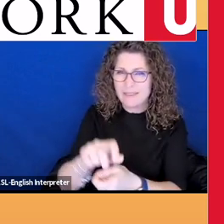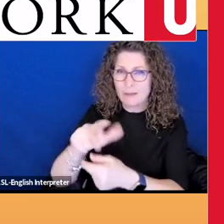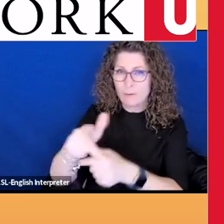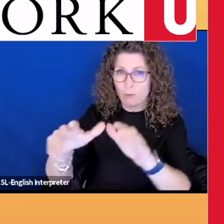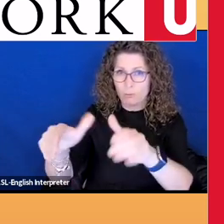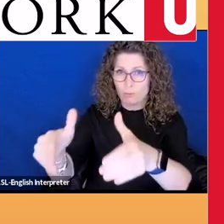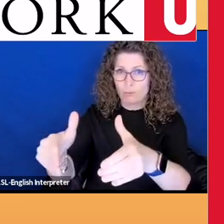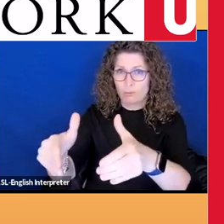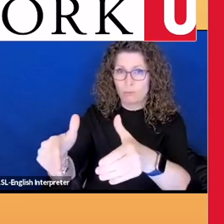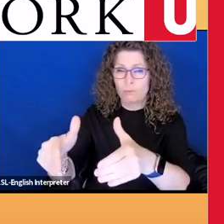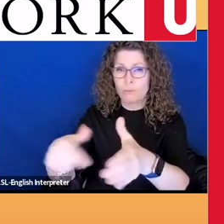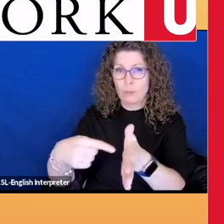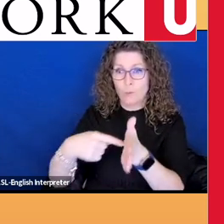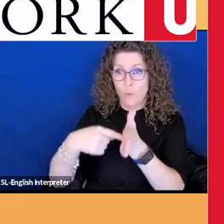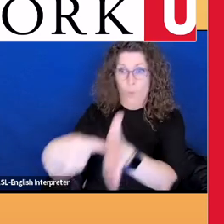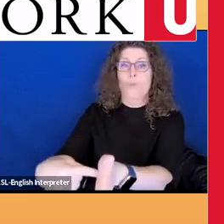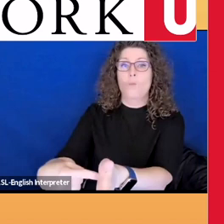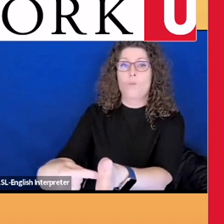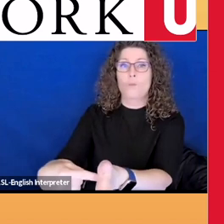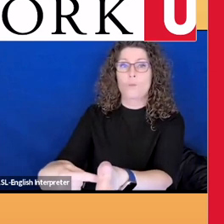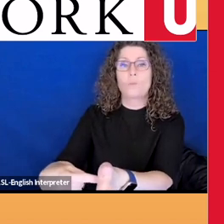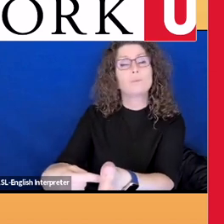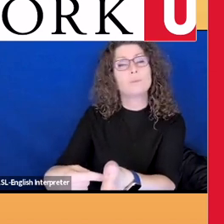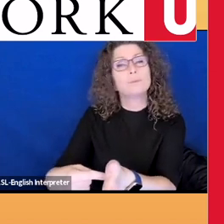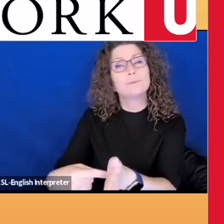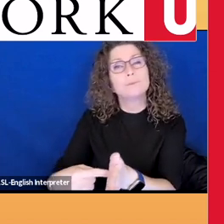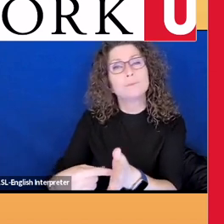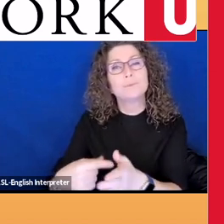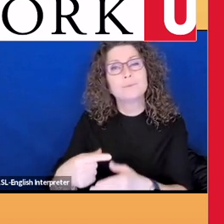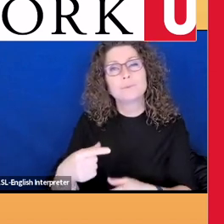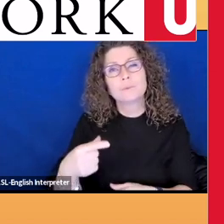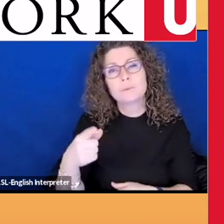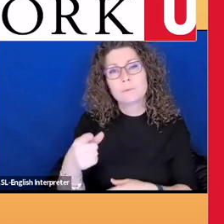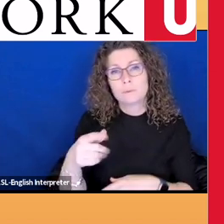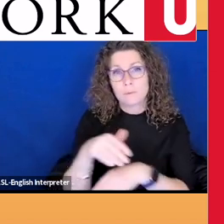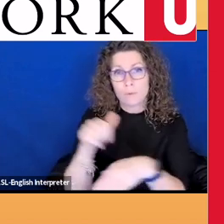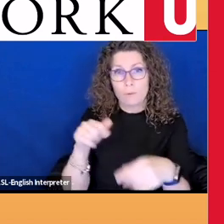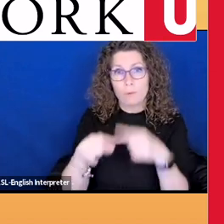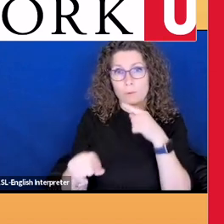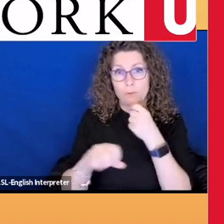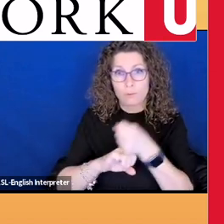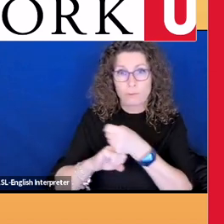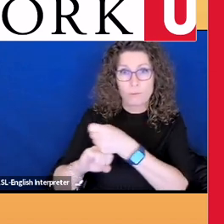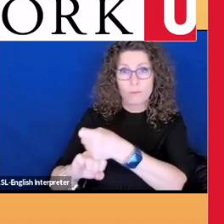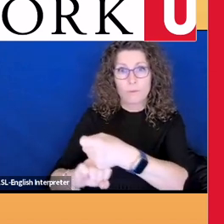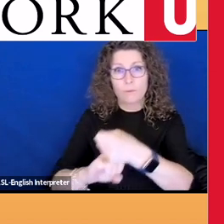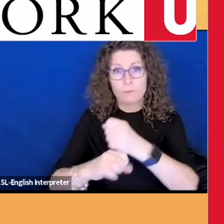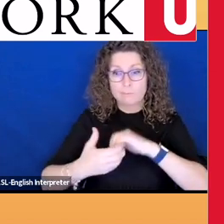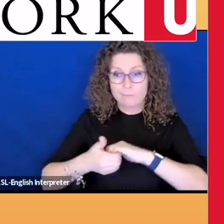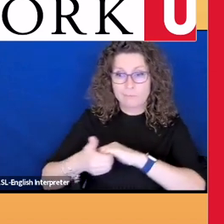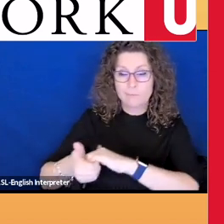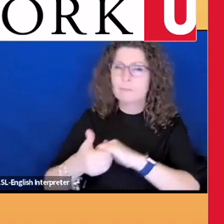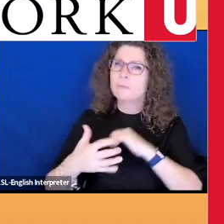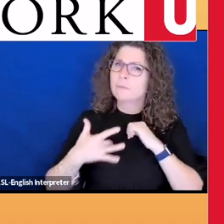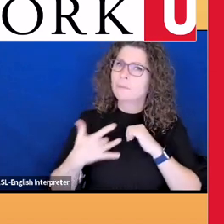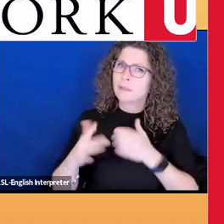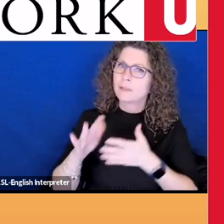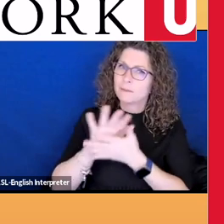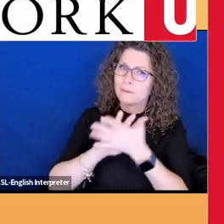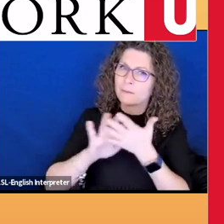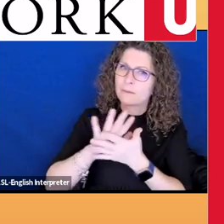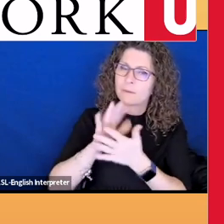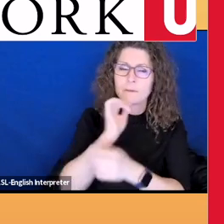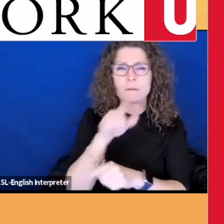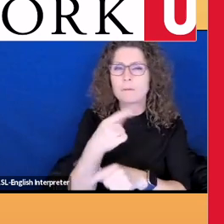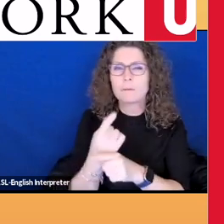to whom a debt is owed, the contemporary call to solidarity is usually vague, not just in terms